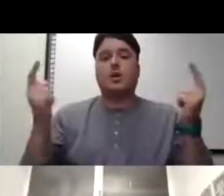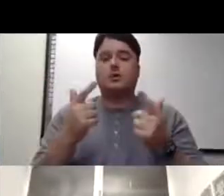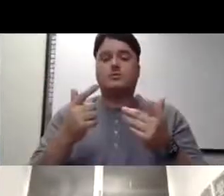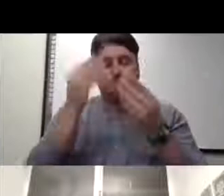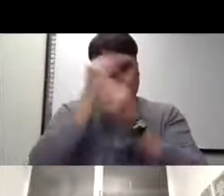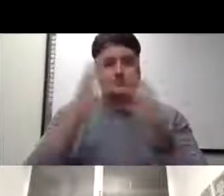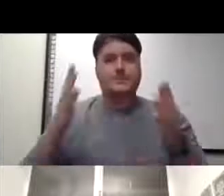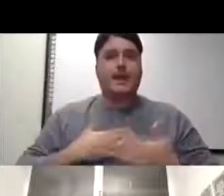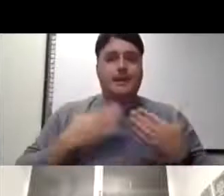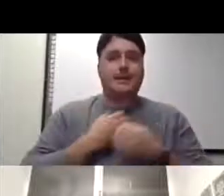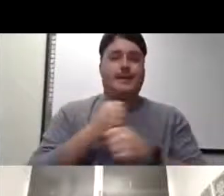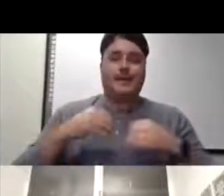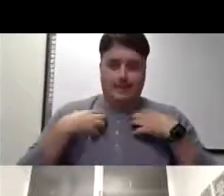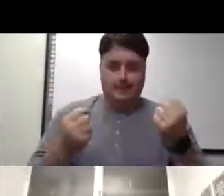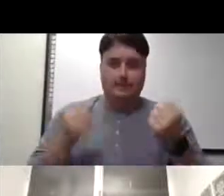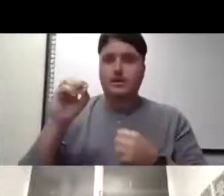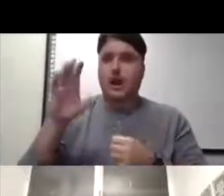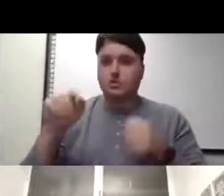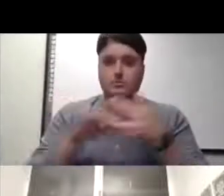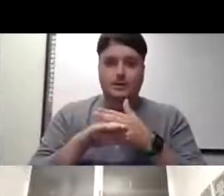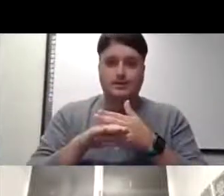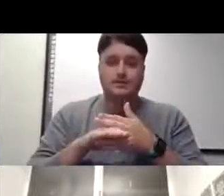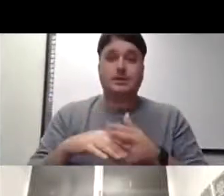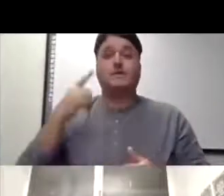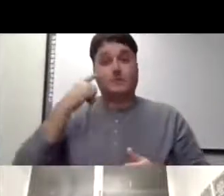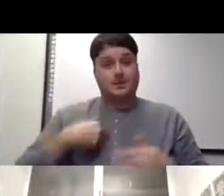and healthy October break, and that's all for me.